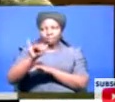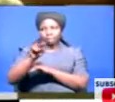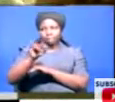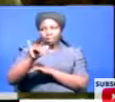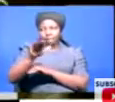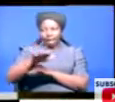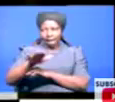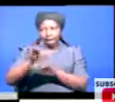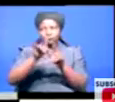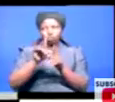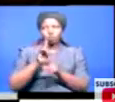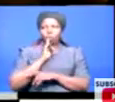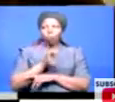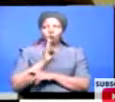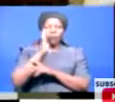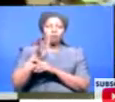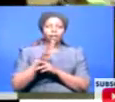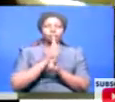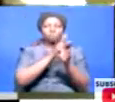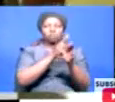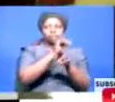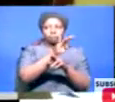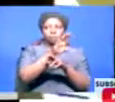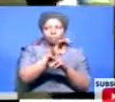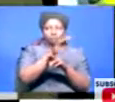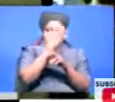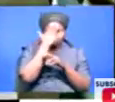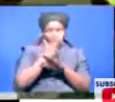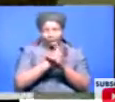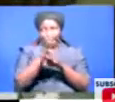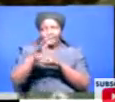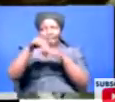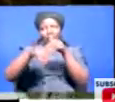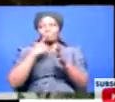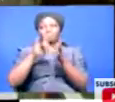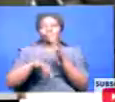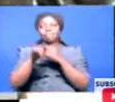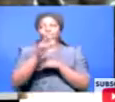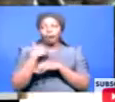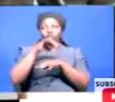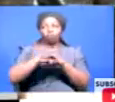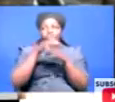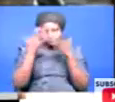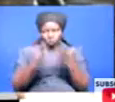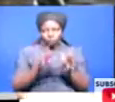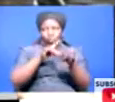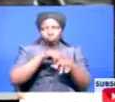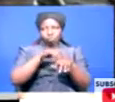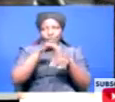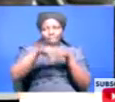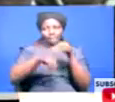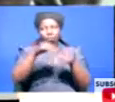threatened to sue IBC over the delayed elections, saying he has incurred losses in the electoral process. Kitu ambayo inahusisha